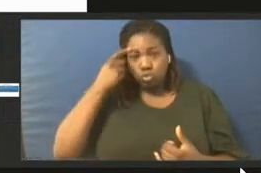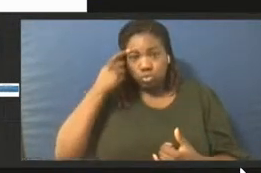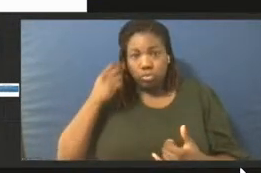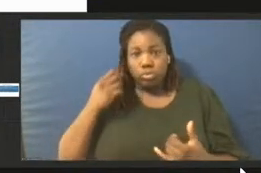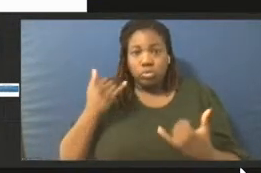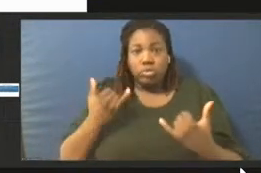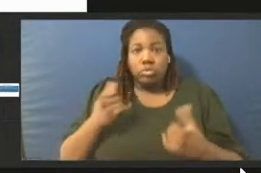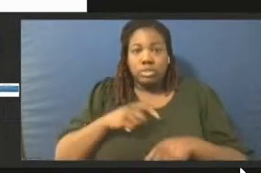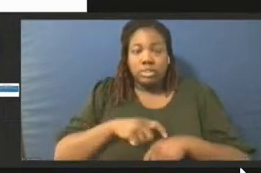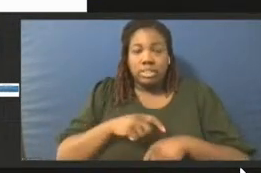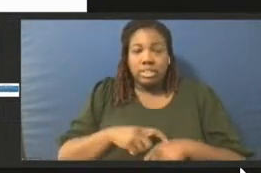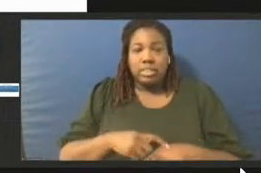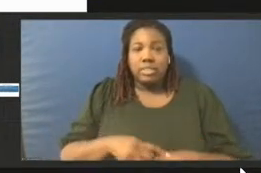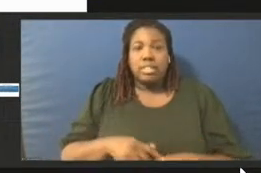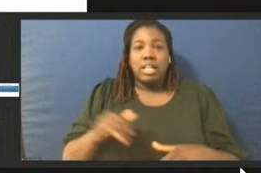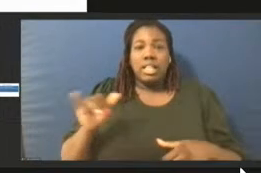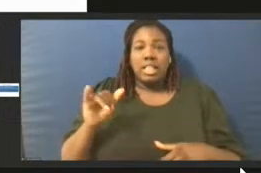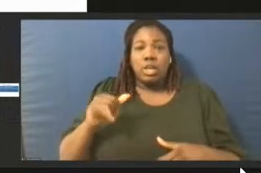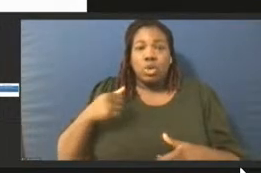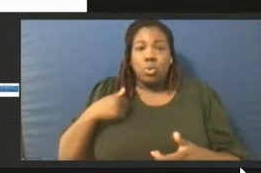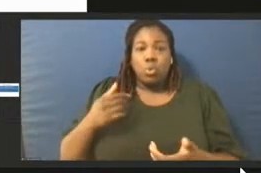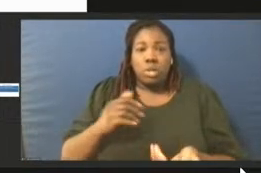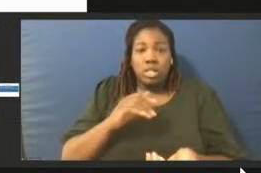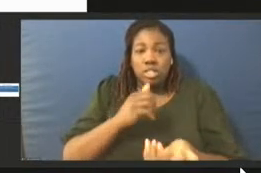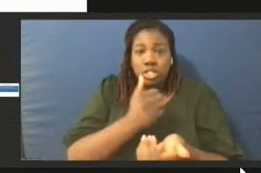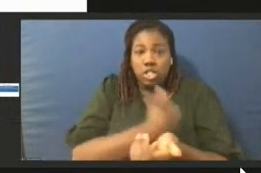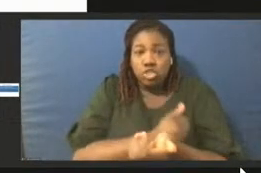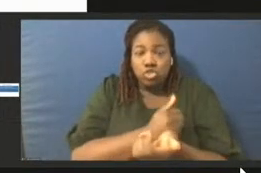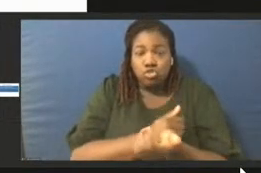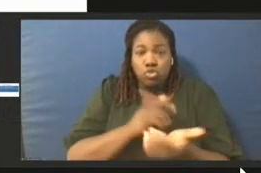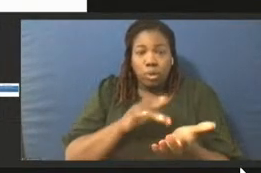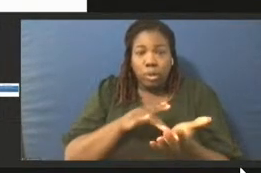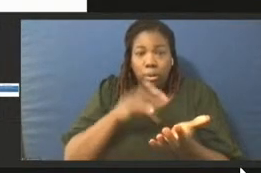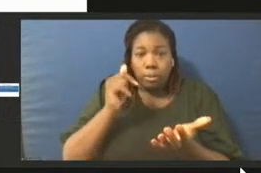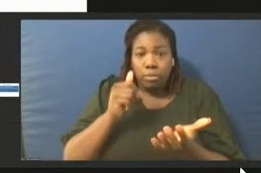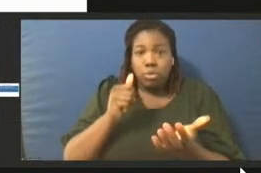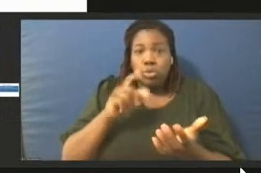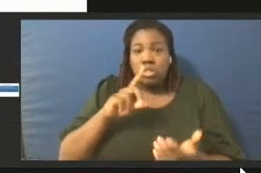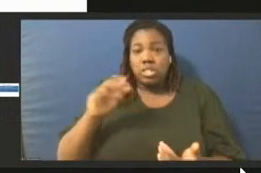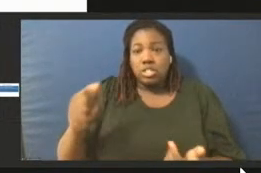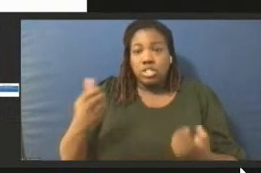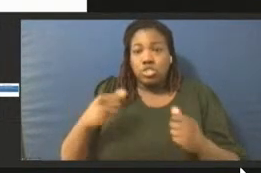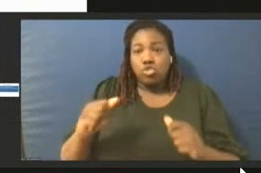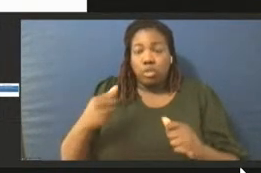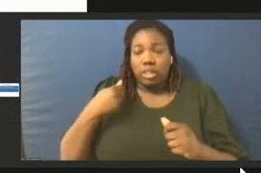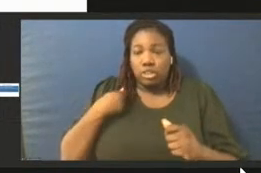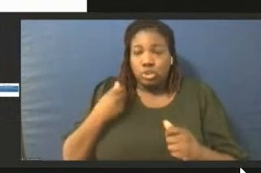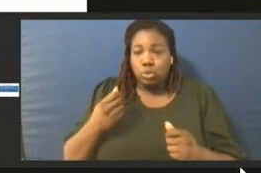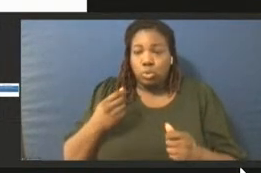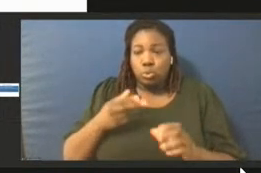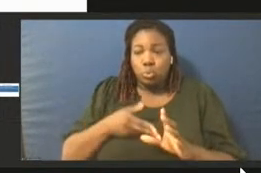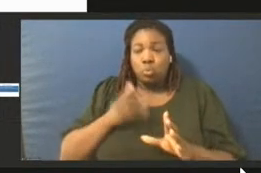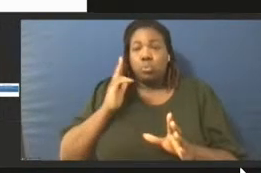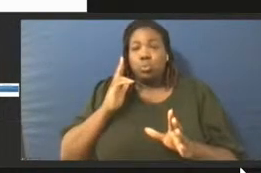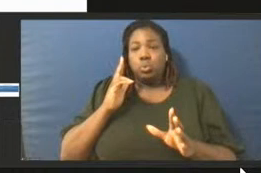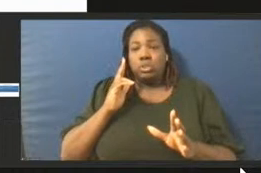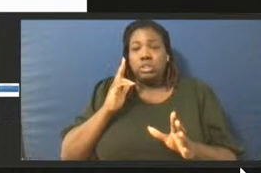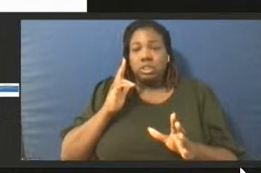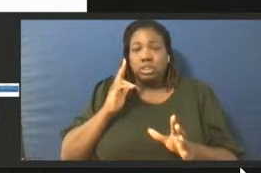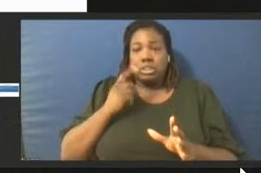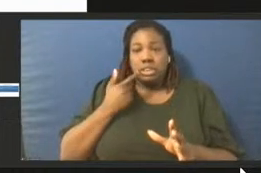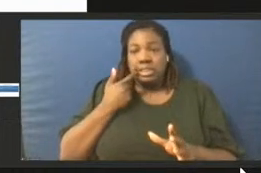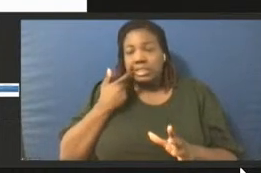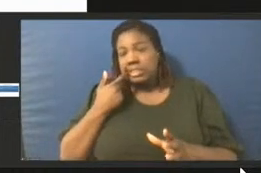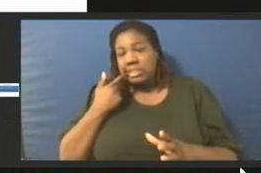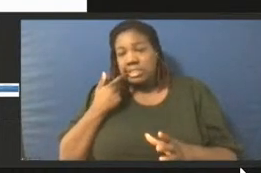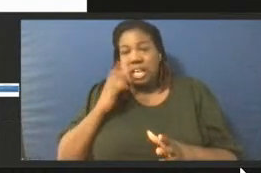Likewise, substance use disorders patients trying to break their addictions have had their care